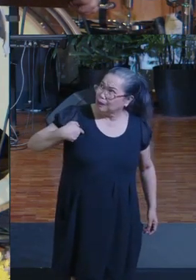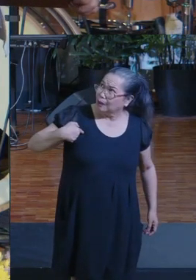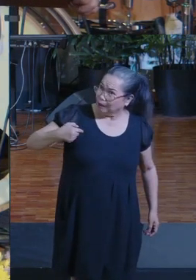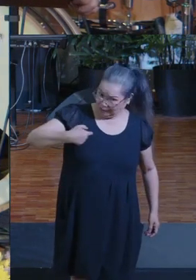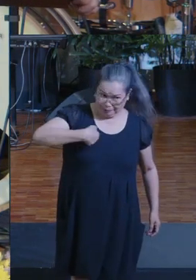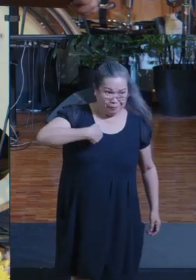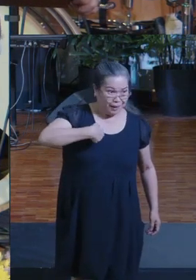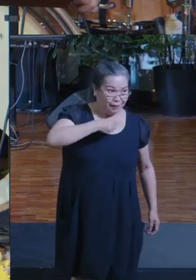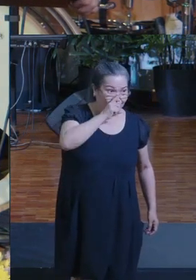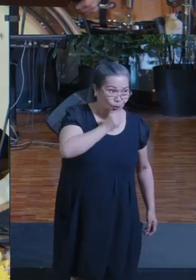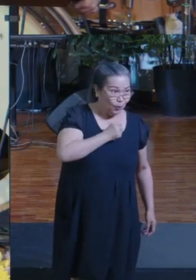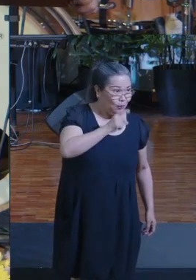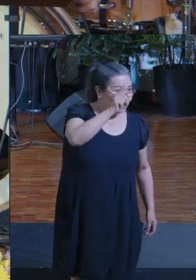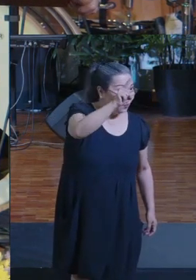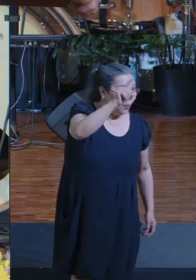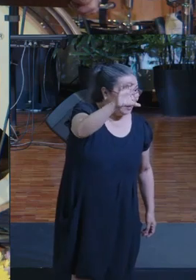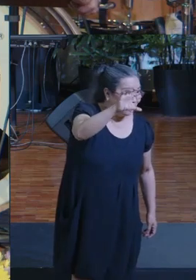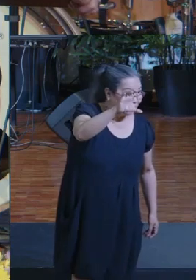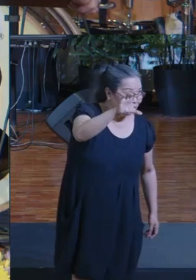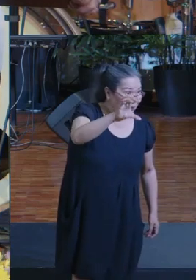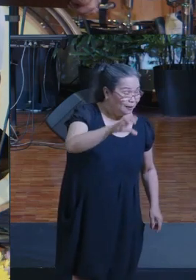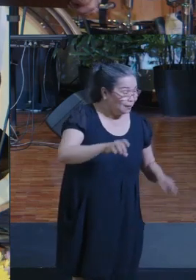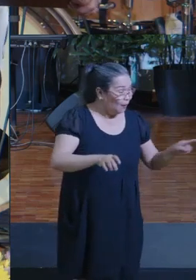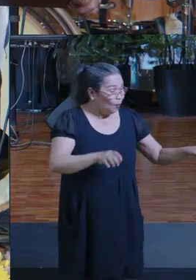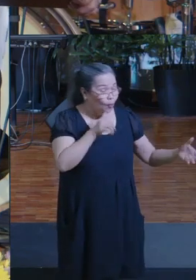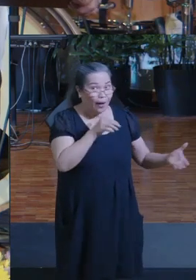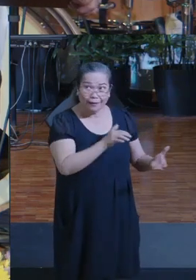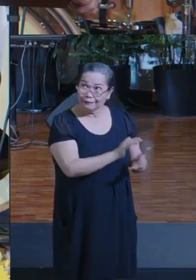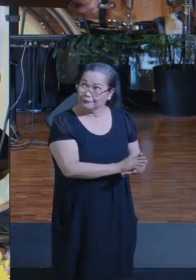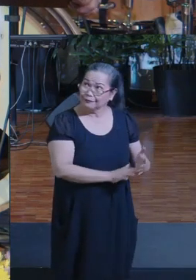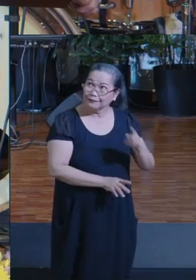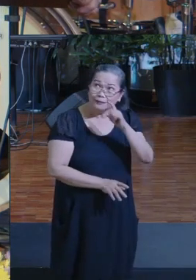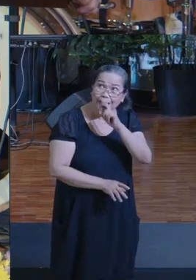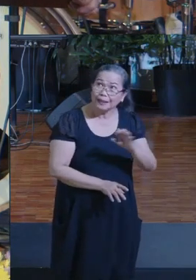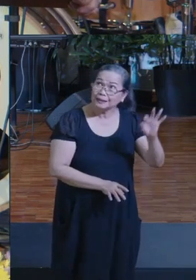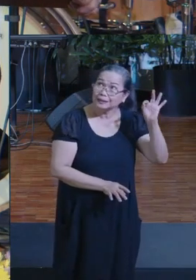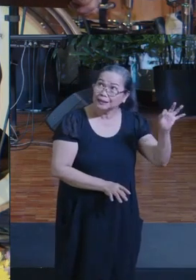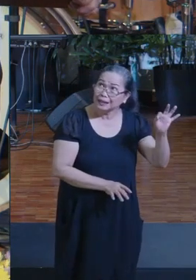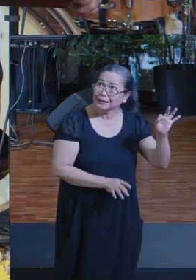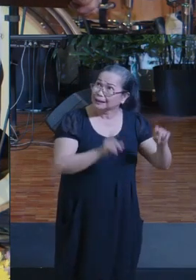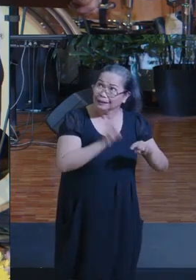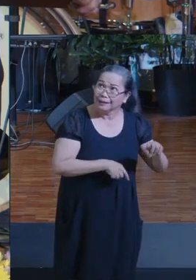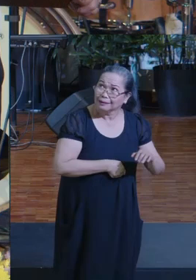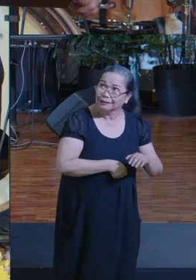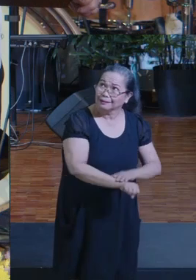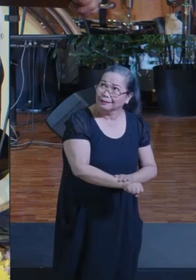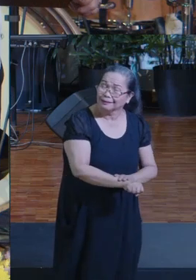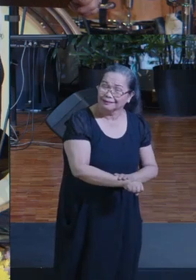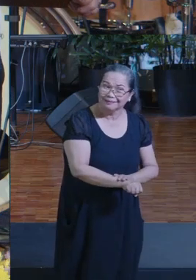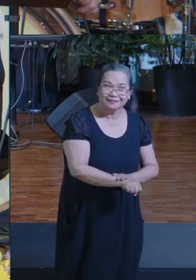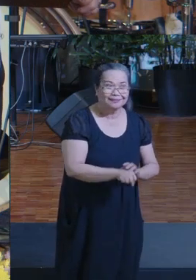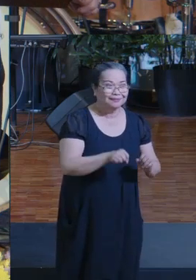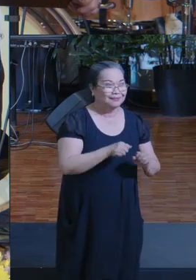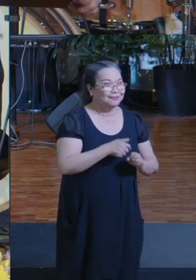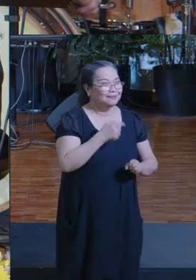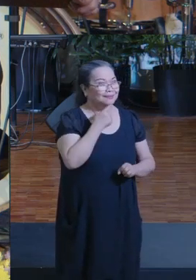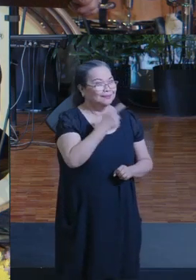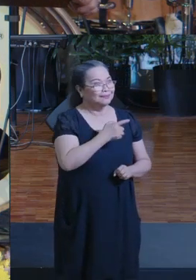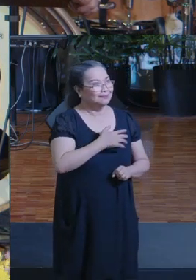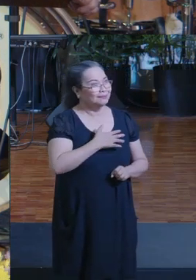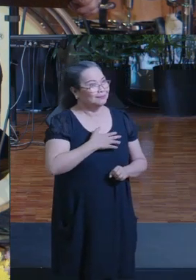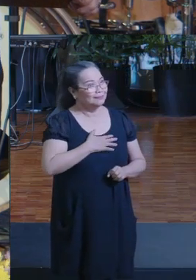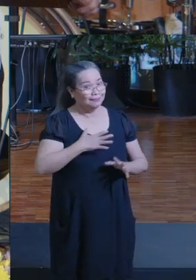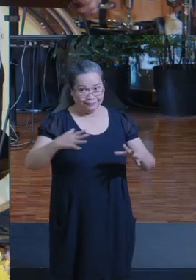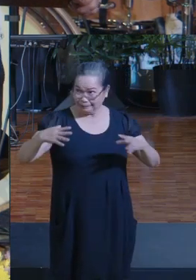po ako. At ang misis ko, 90 na. No? "And a member of my household will be my heir.